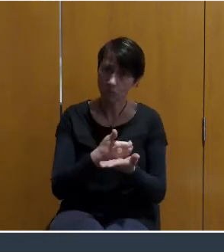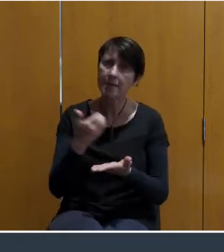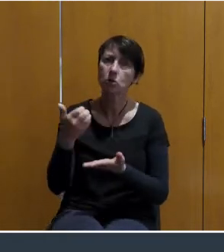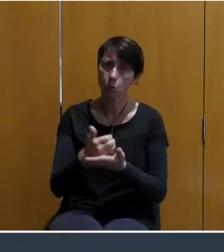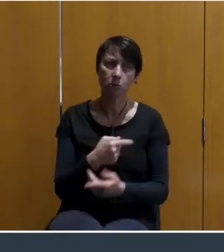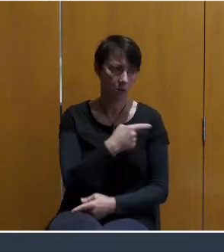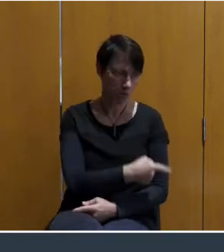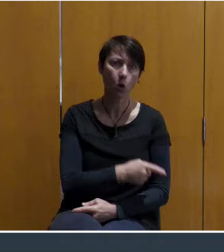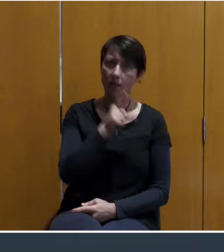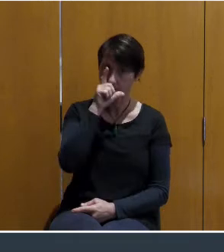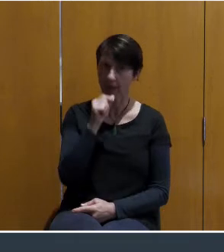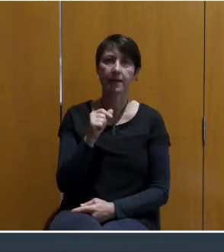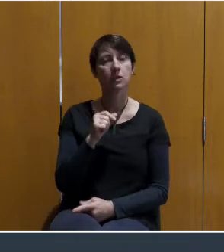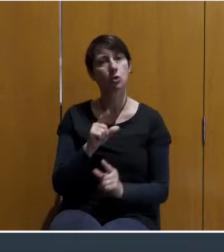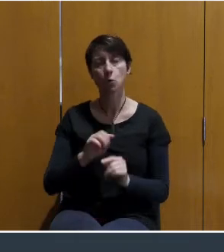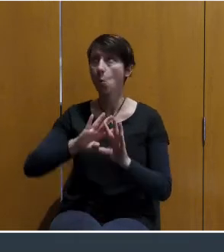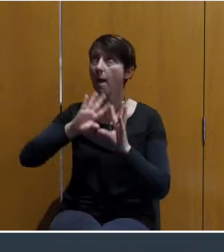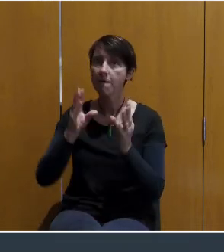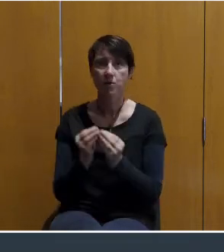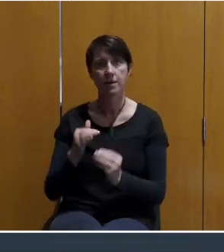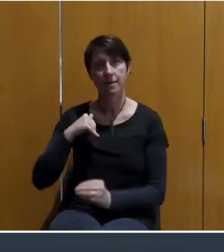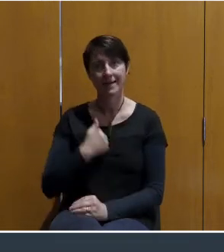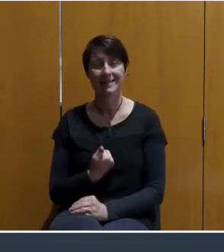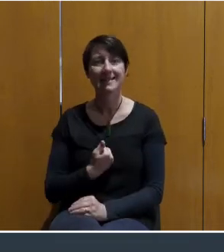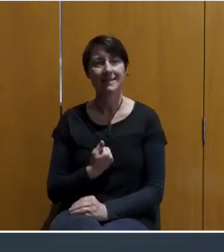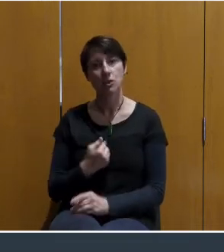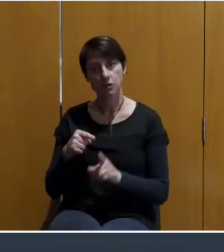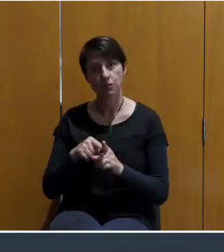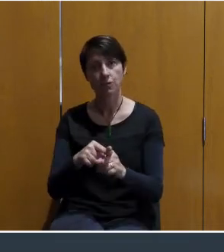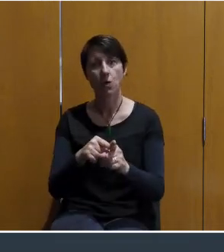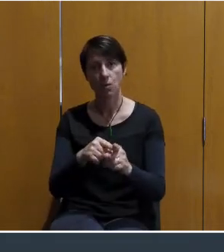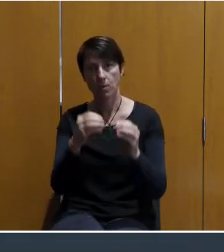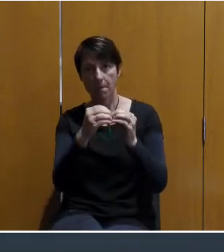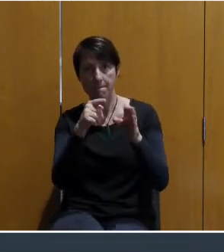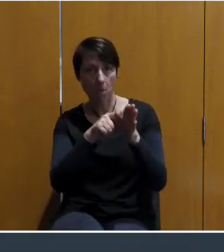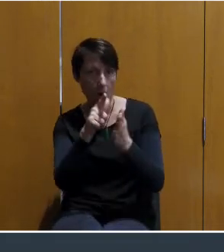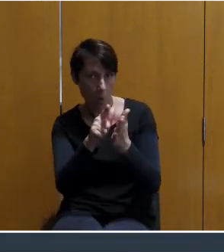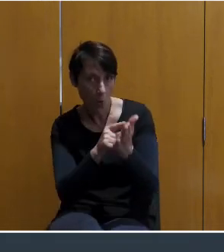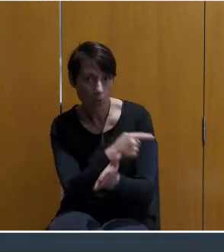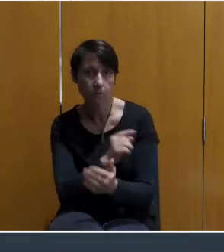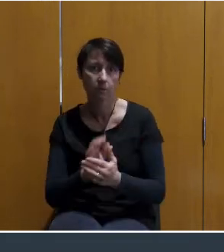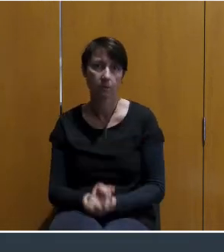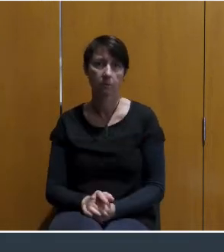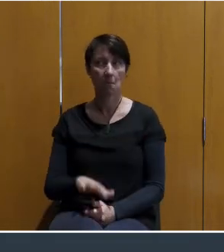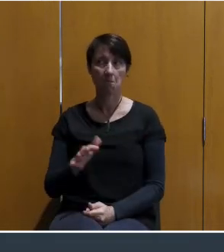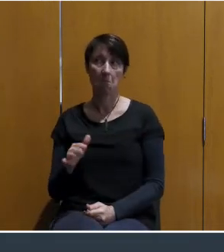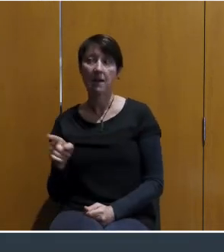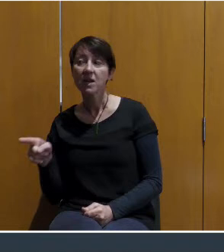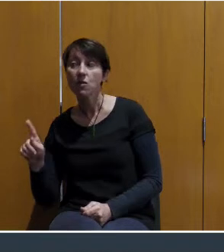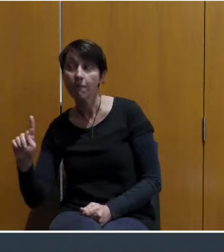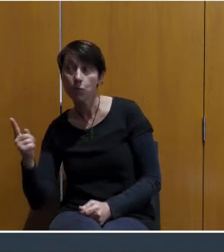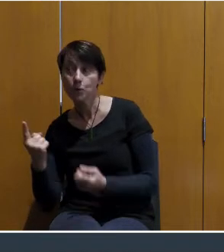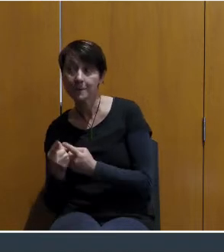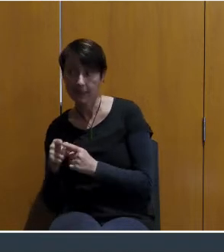necessary duties pertaining to their roles. It might be wise to first look at your animal control staffing amount and